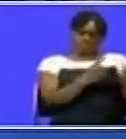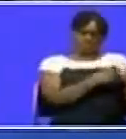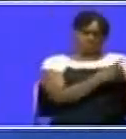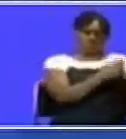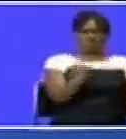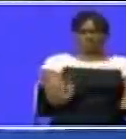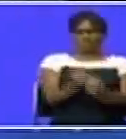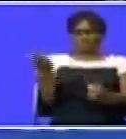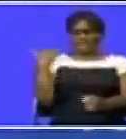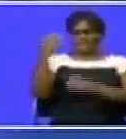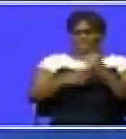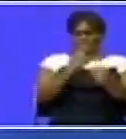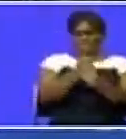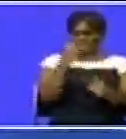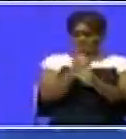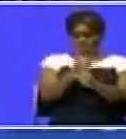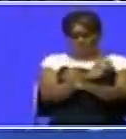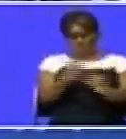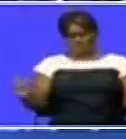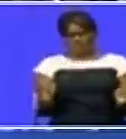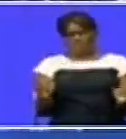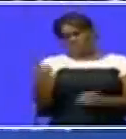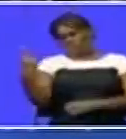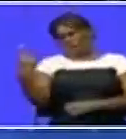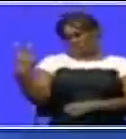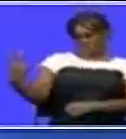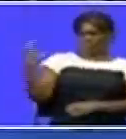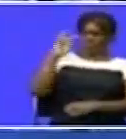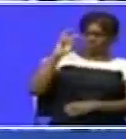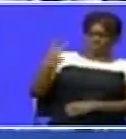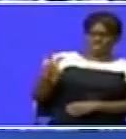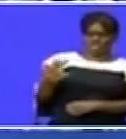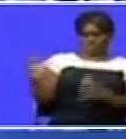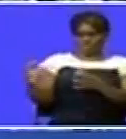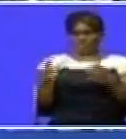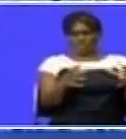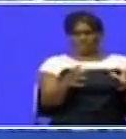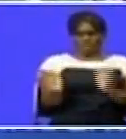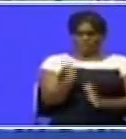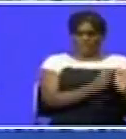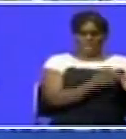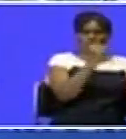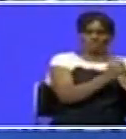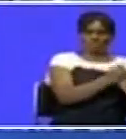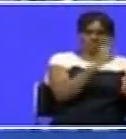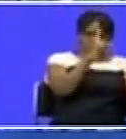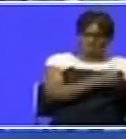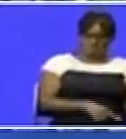park. Last year, none was done, just sightings of 1 or 2 prides. In fact, what we also plan to do